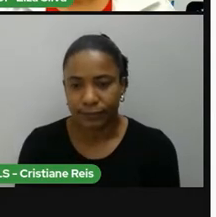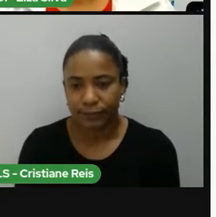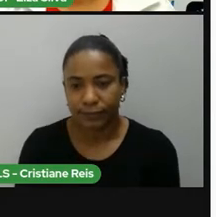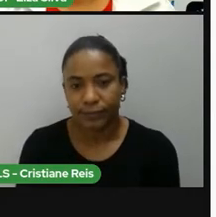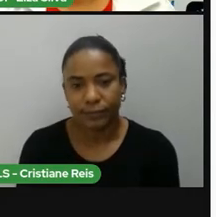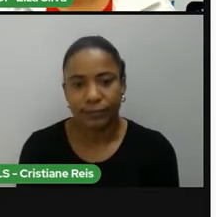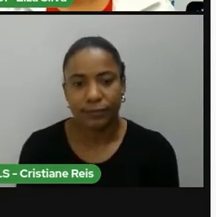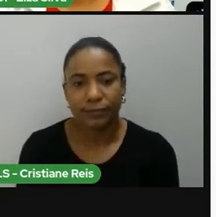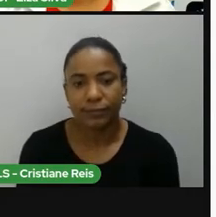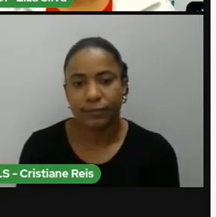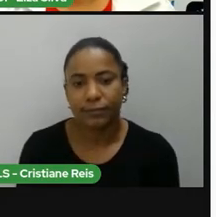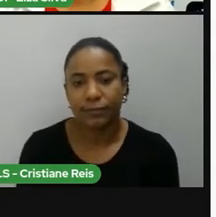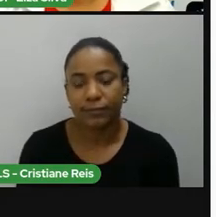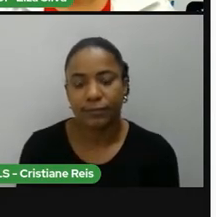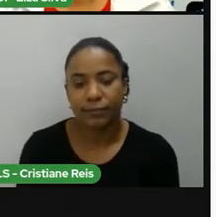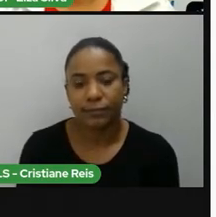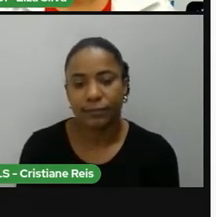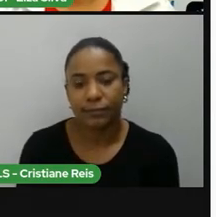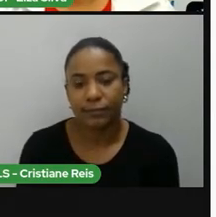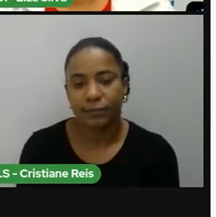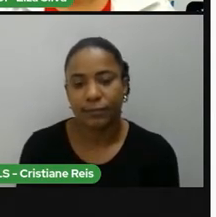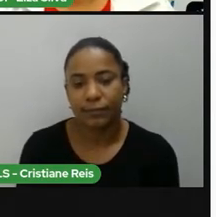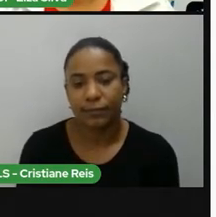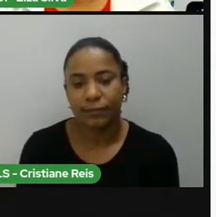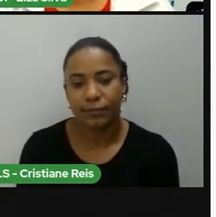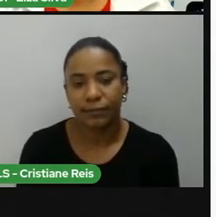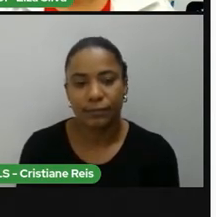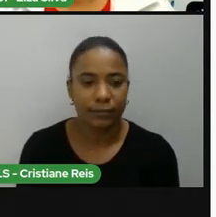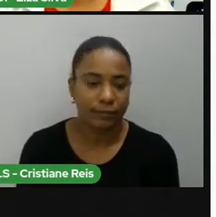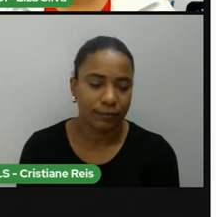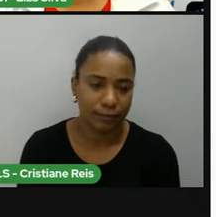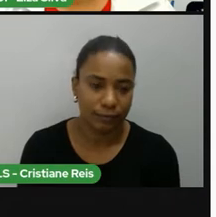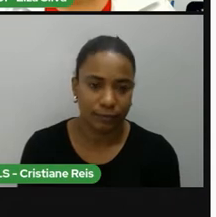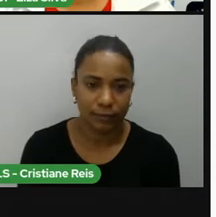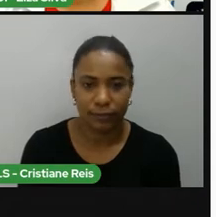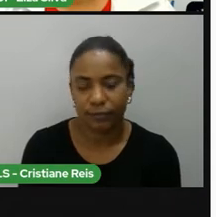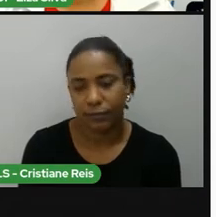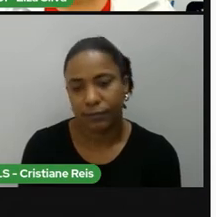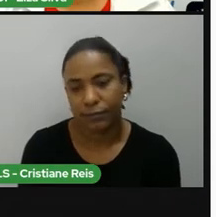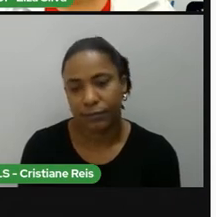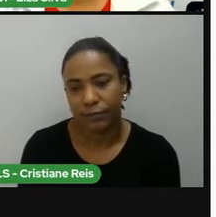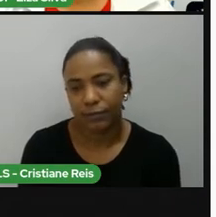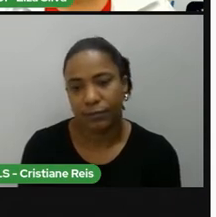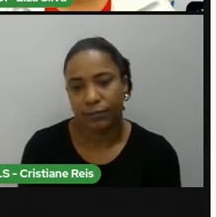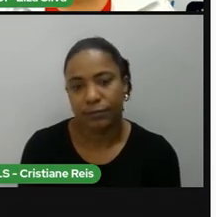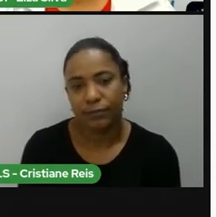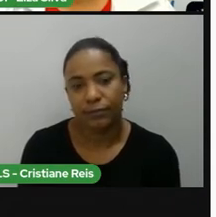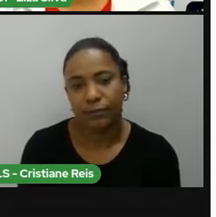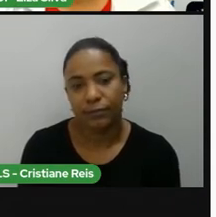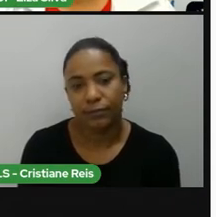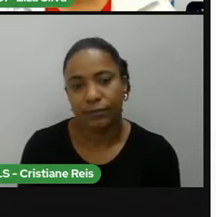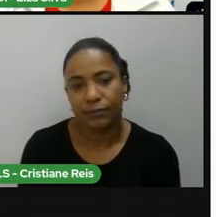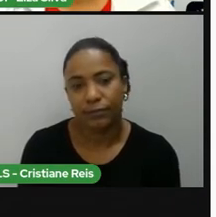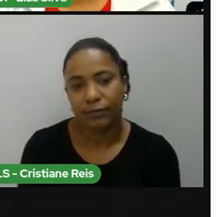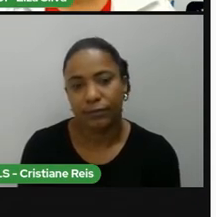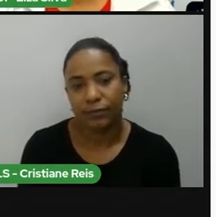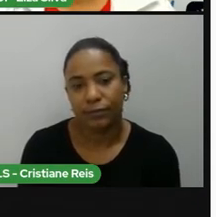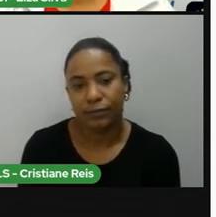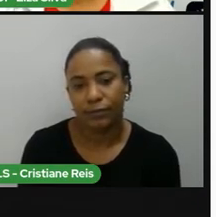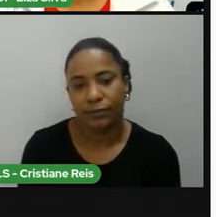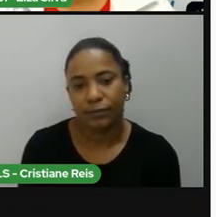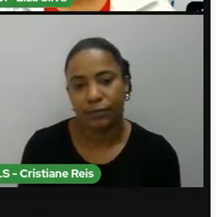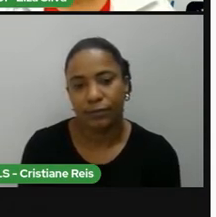Sunday in 1965 was a major turning point in the effort to gain public support for the civil rights movement. It was the clearest